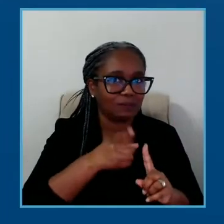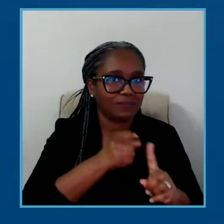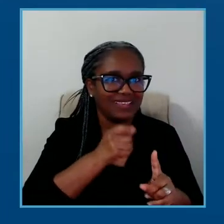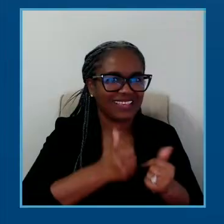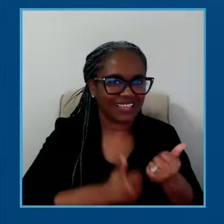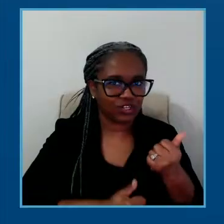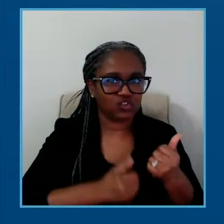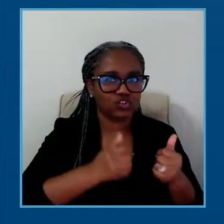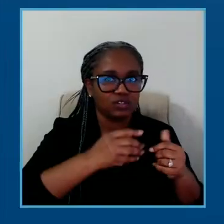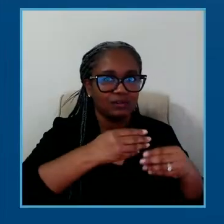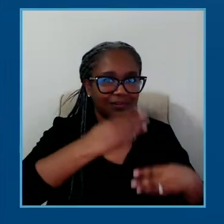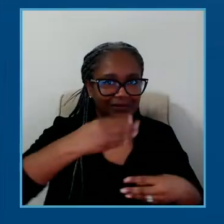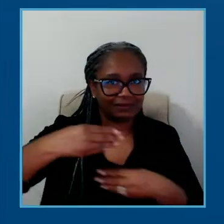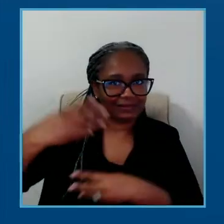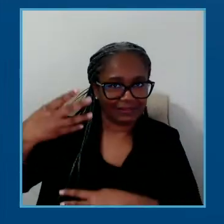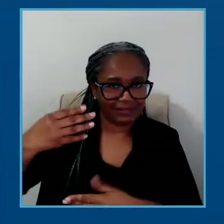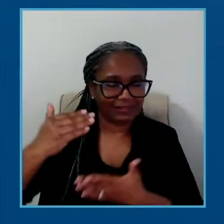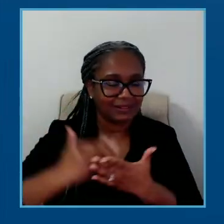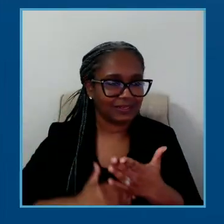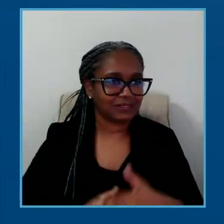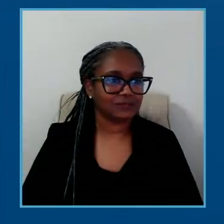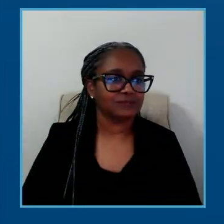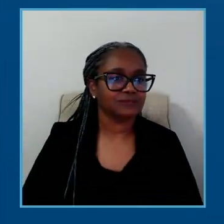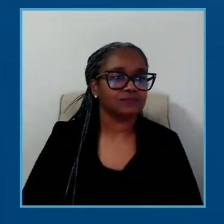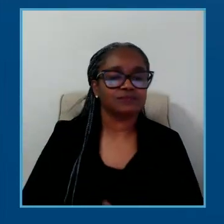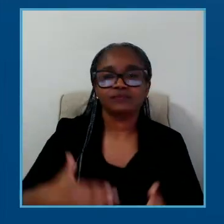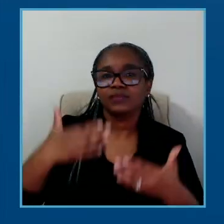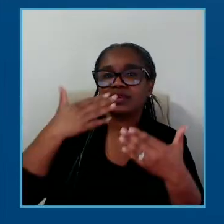Next, Lori Phillips, counsel for the intervening